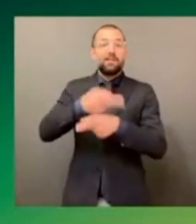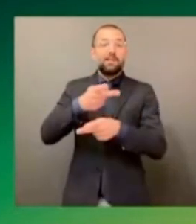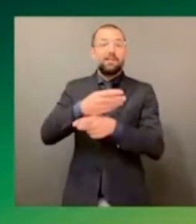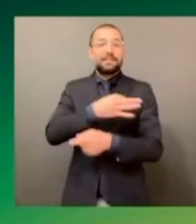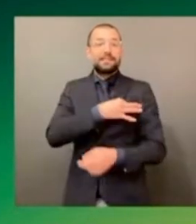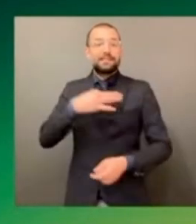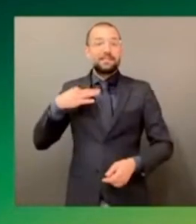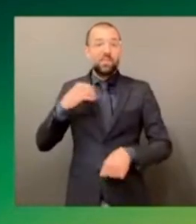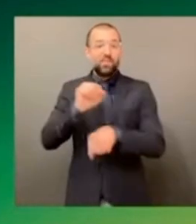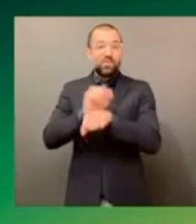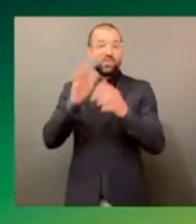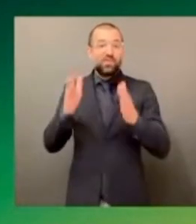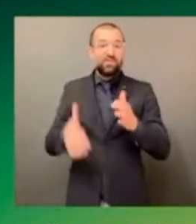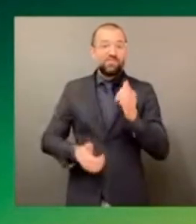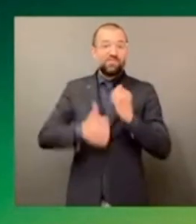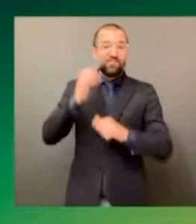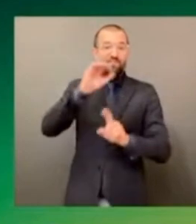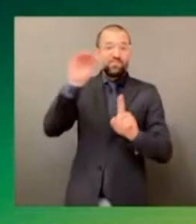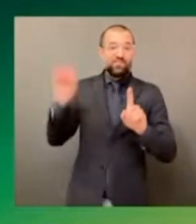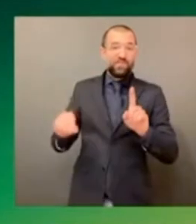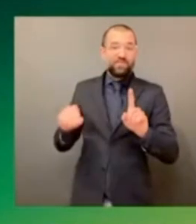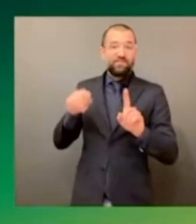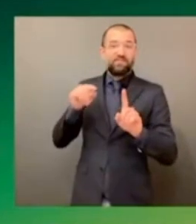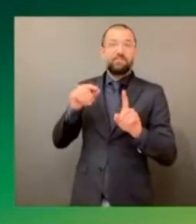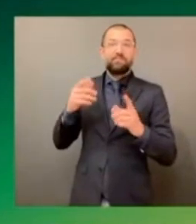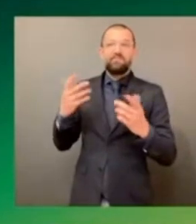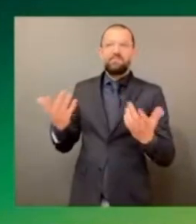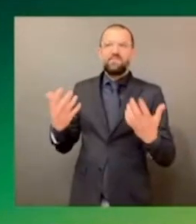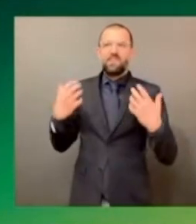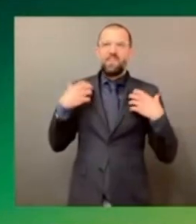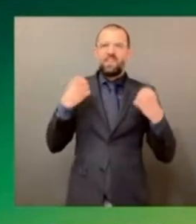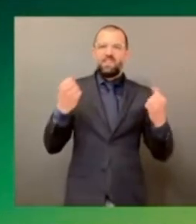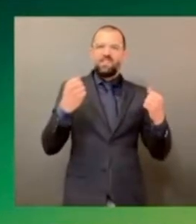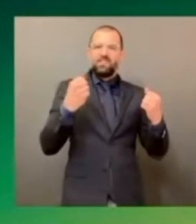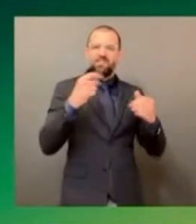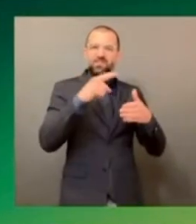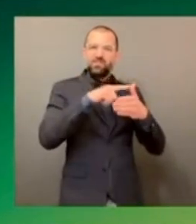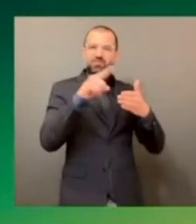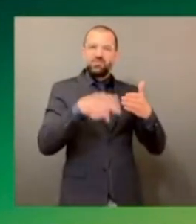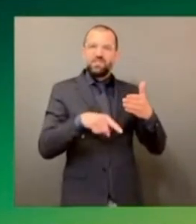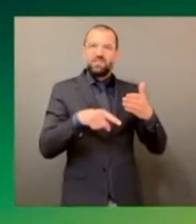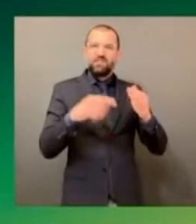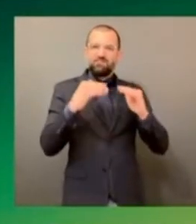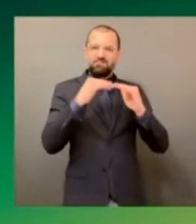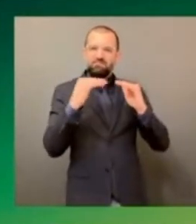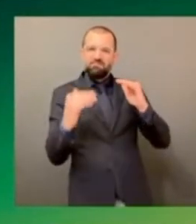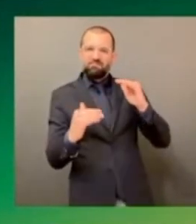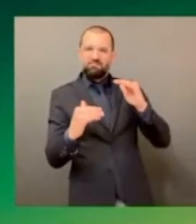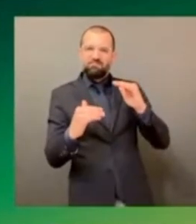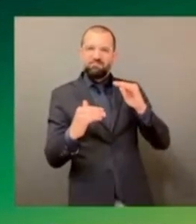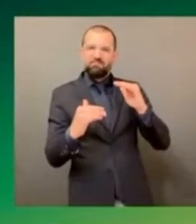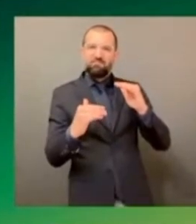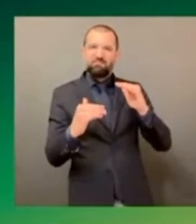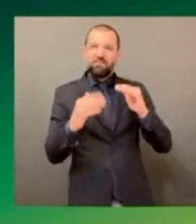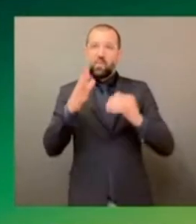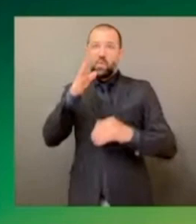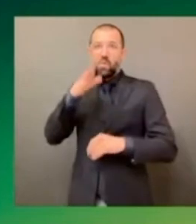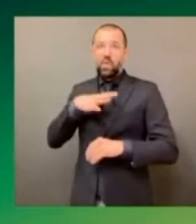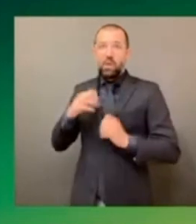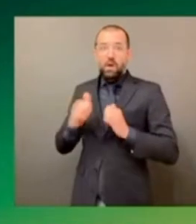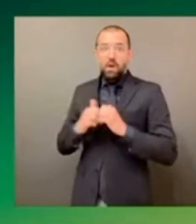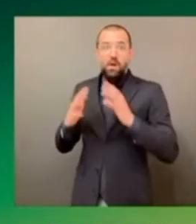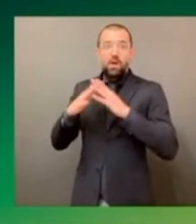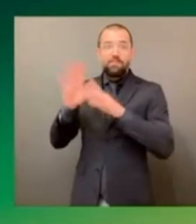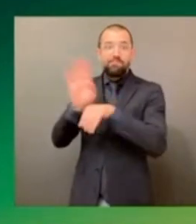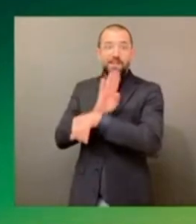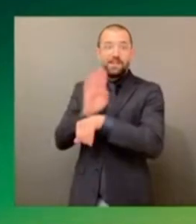face disparities in health outcomes. Women are entrepreneurs, yet have limited access